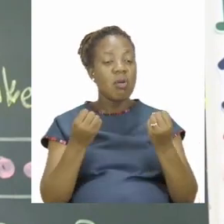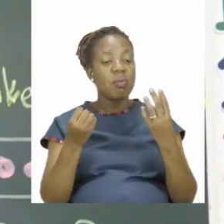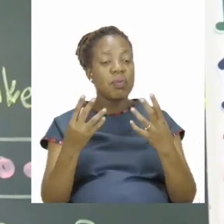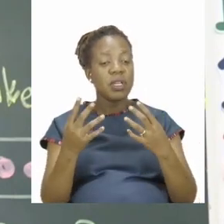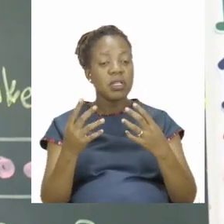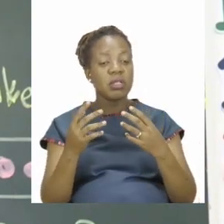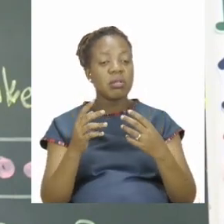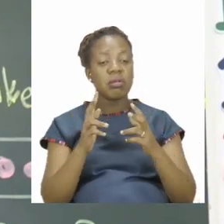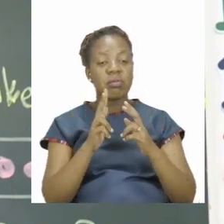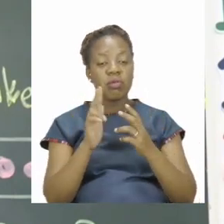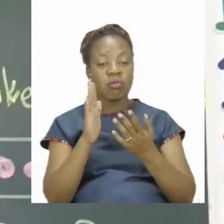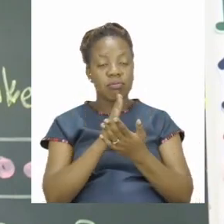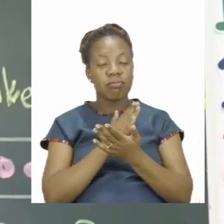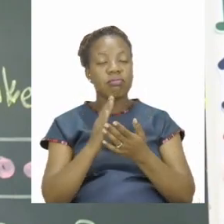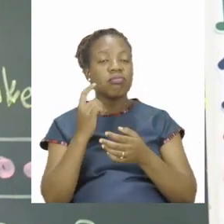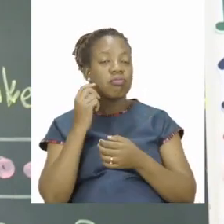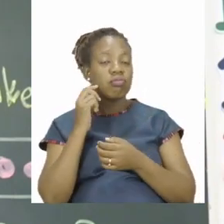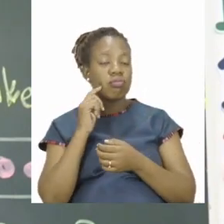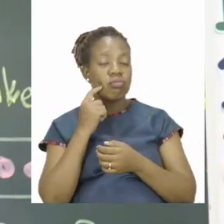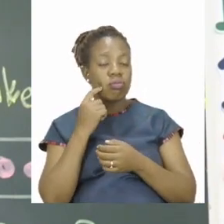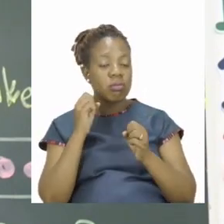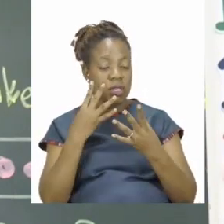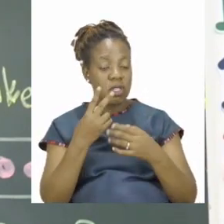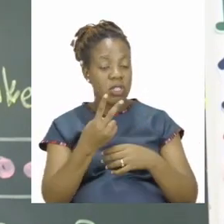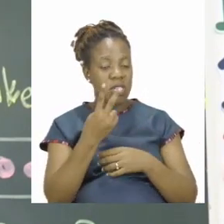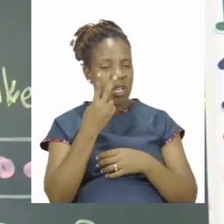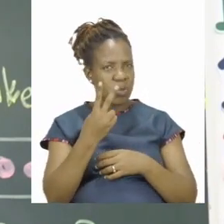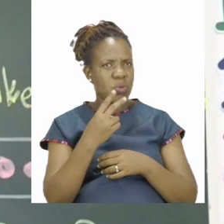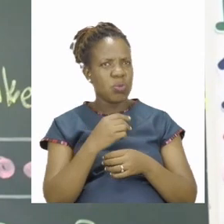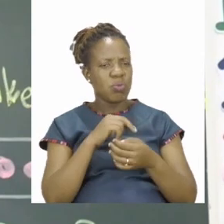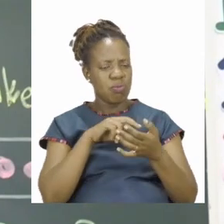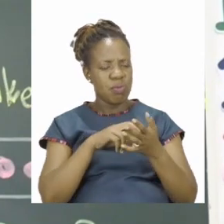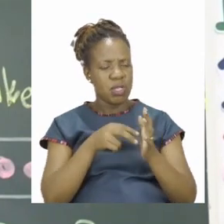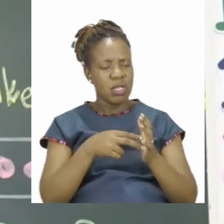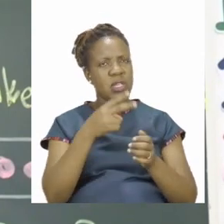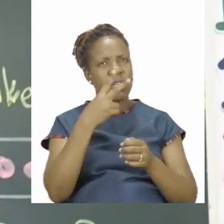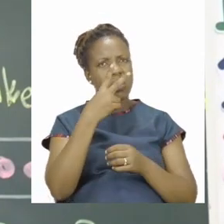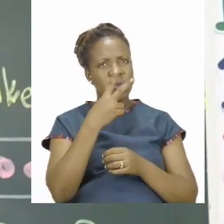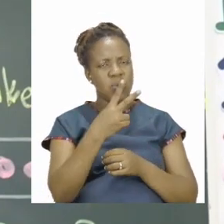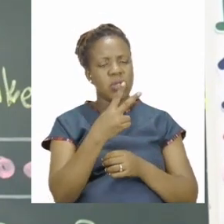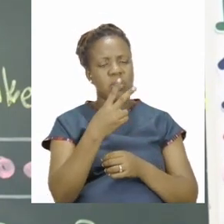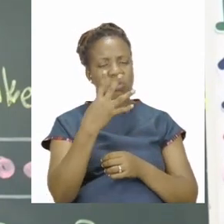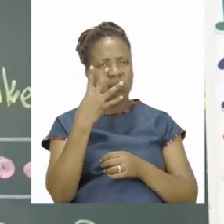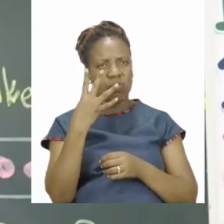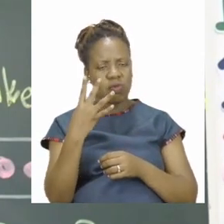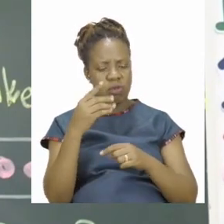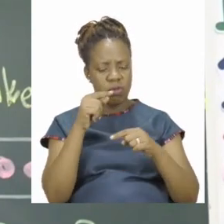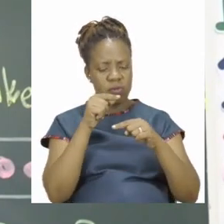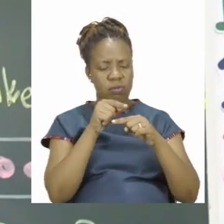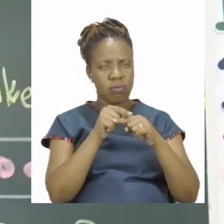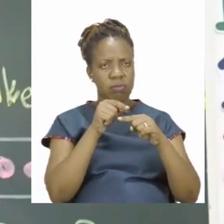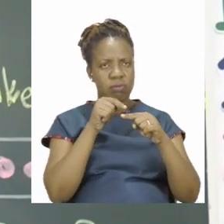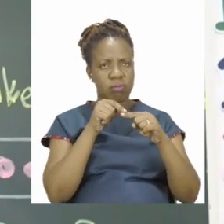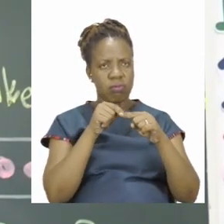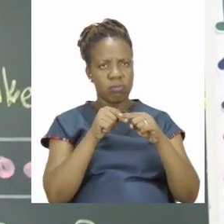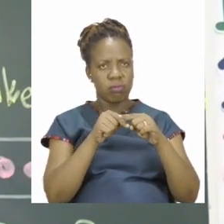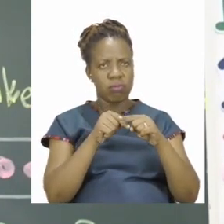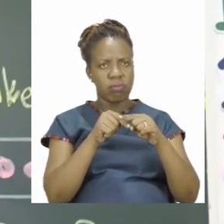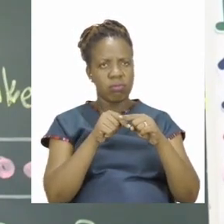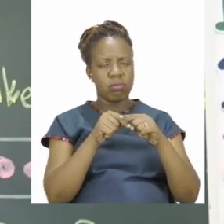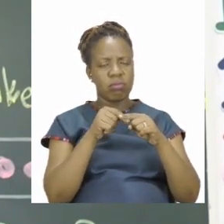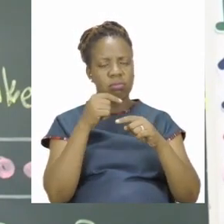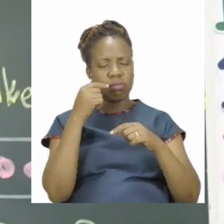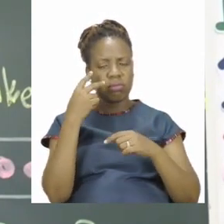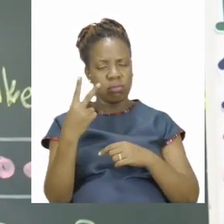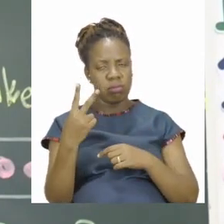people, which will equal our answer 12. So 24 divided by